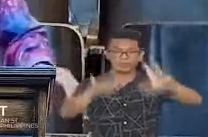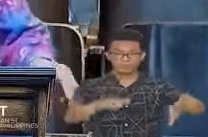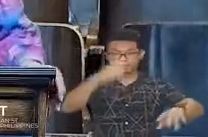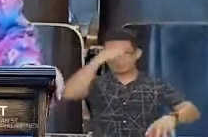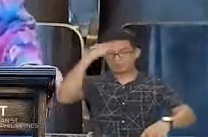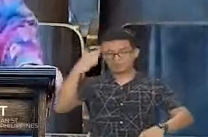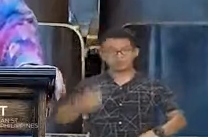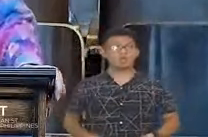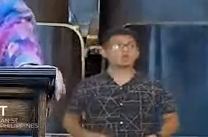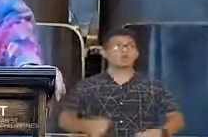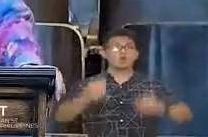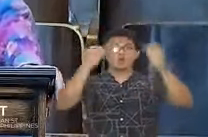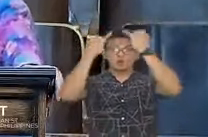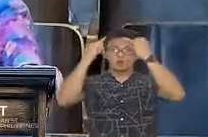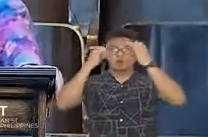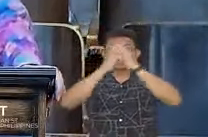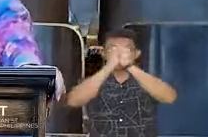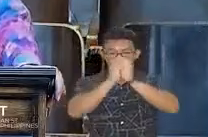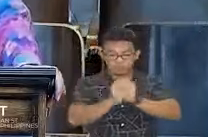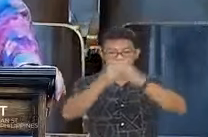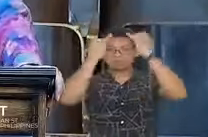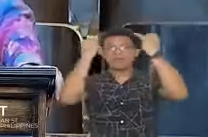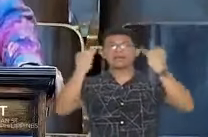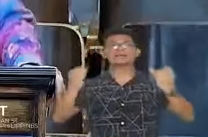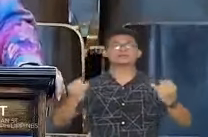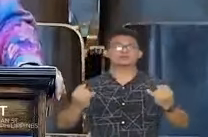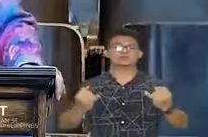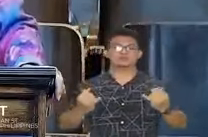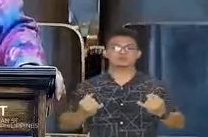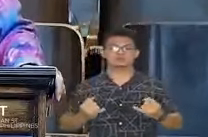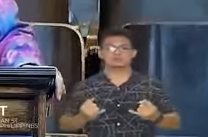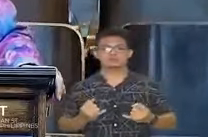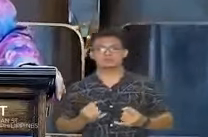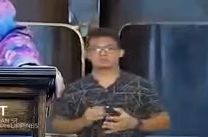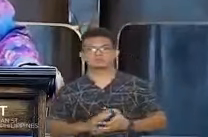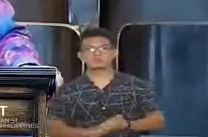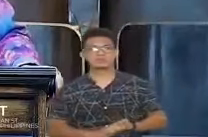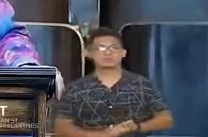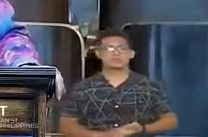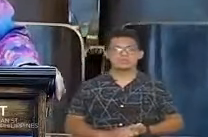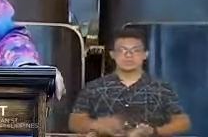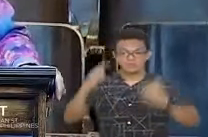pamina ka mo, if you want real blessings in life, don't worship Baal.